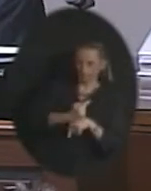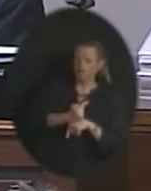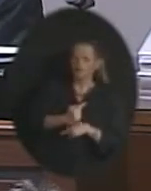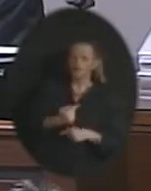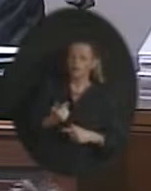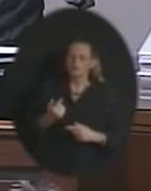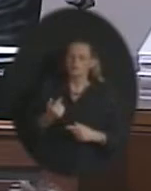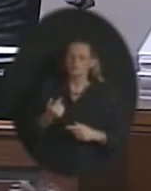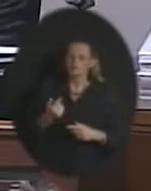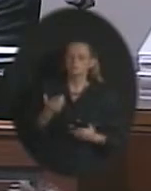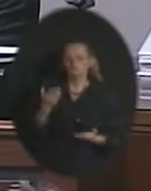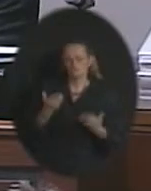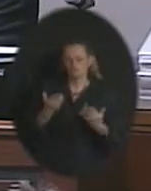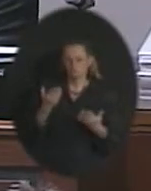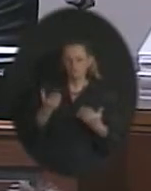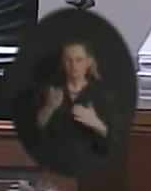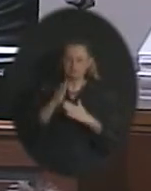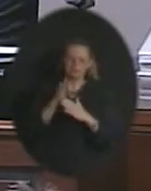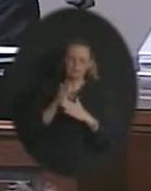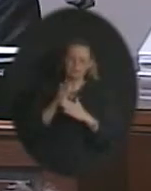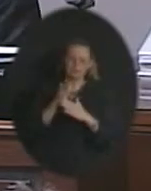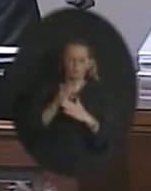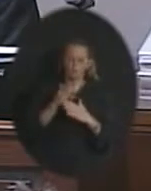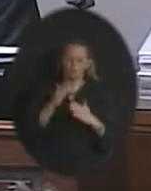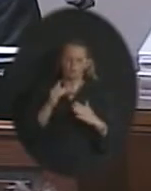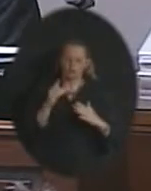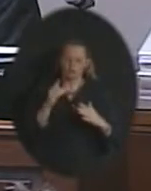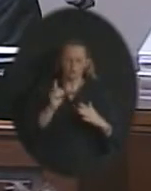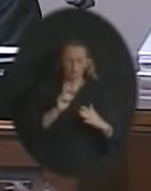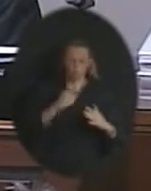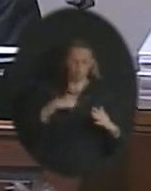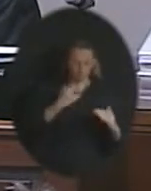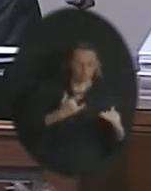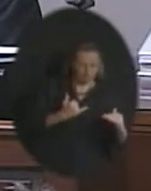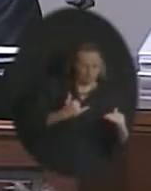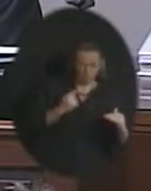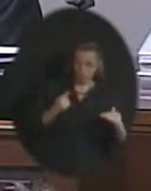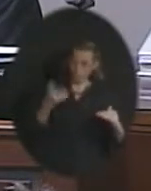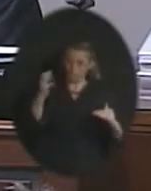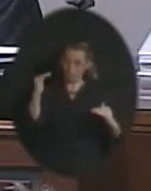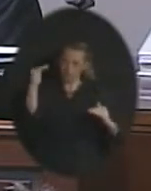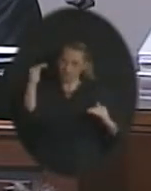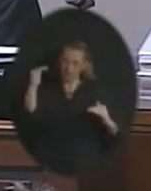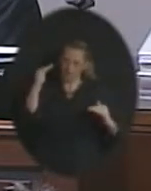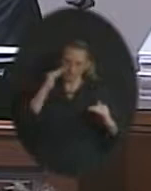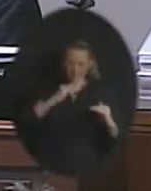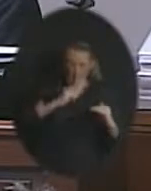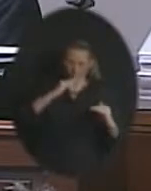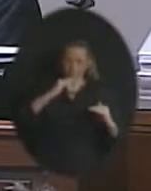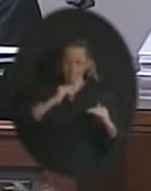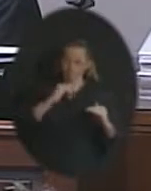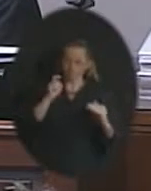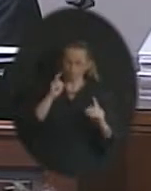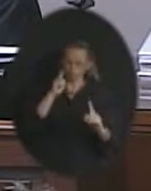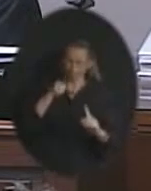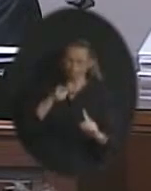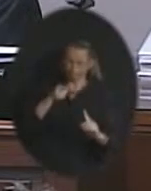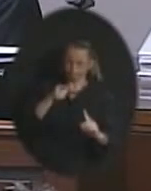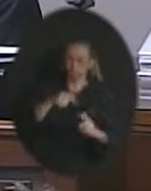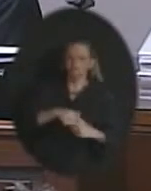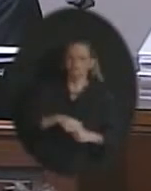Probably somewhere where we have them and where they were wanting is kind of where we need to be and work toward. So I think that was a goal that we need to understand and work